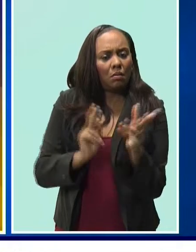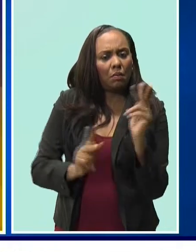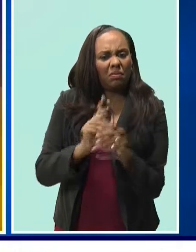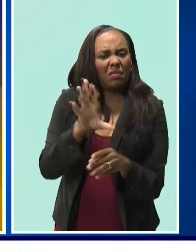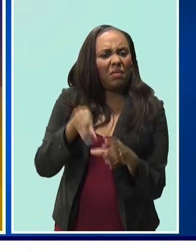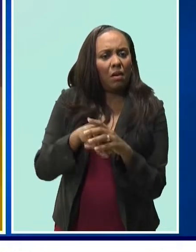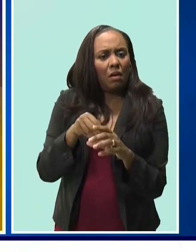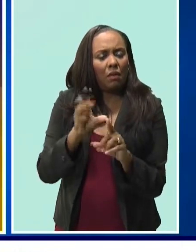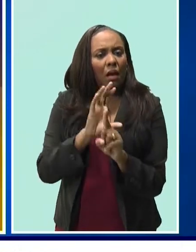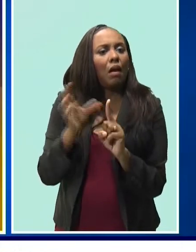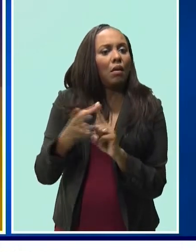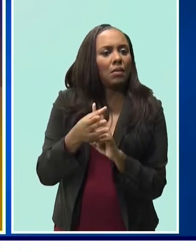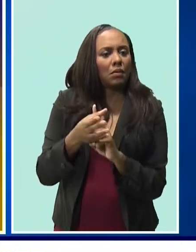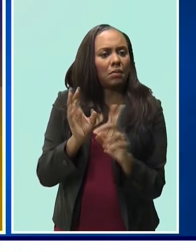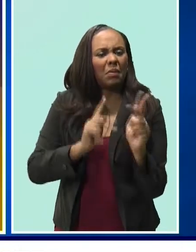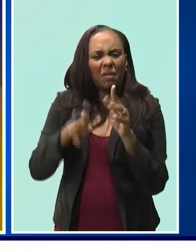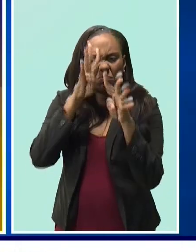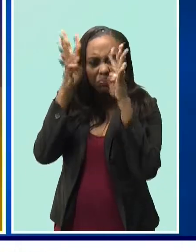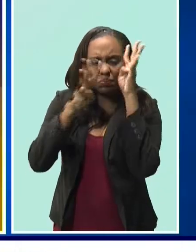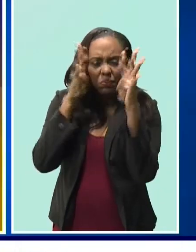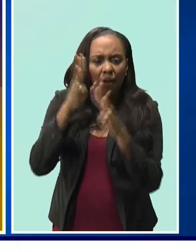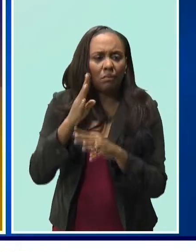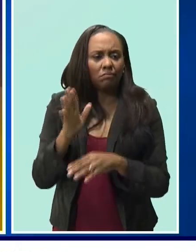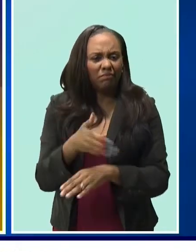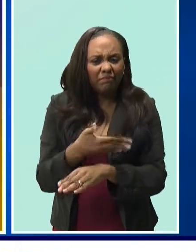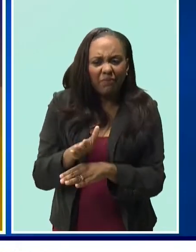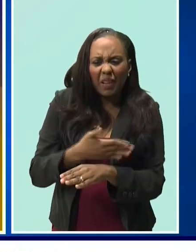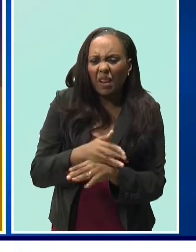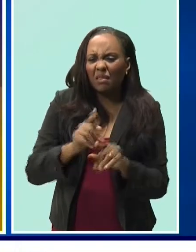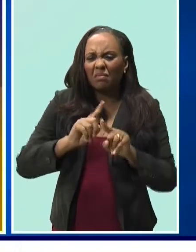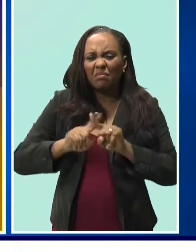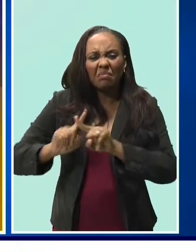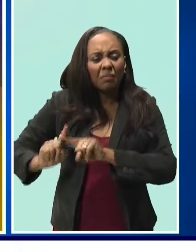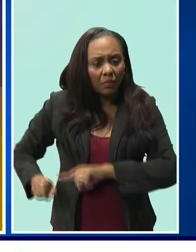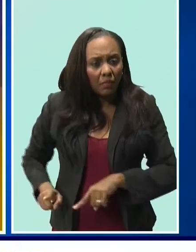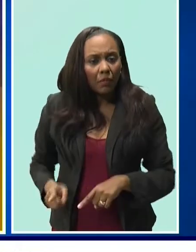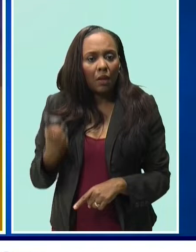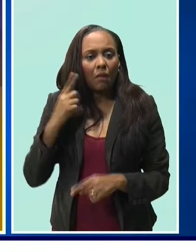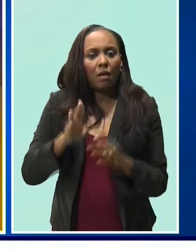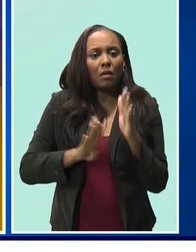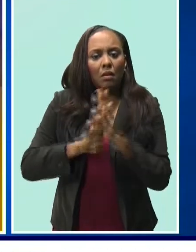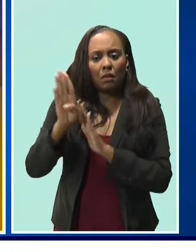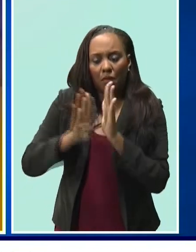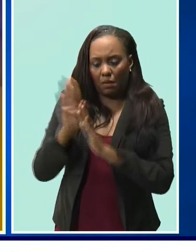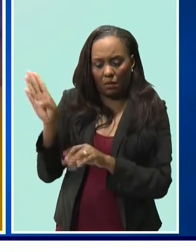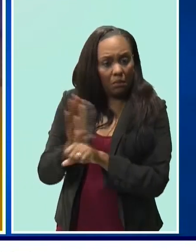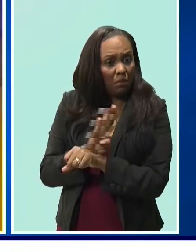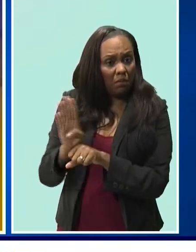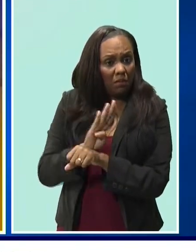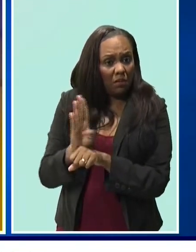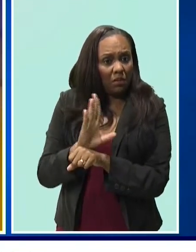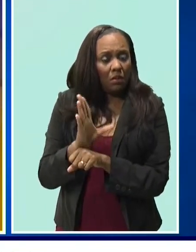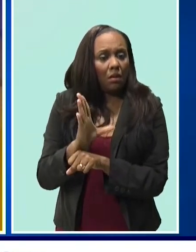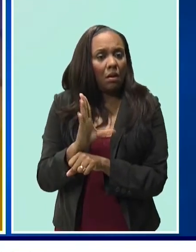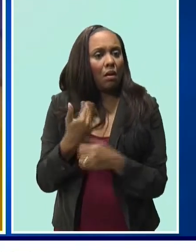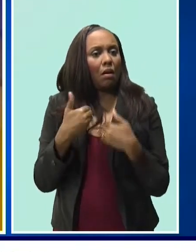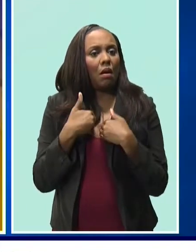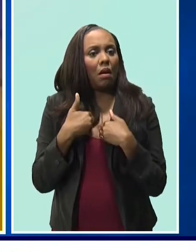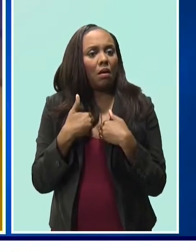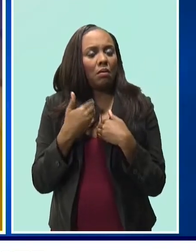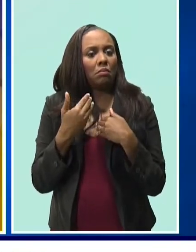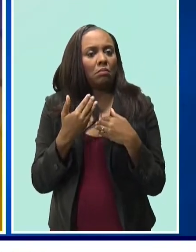industry participants with the ability to develop their business and move towards increased financial